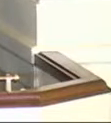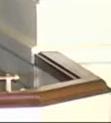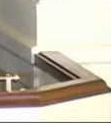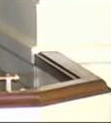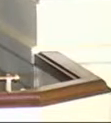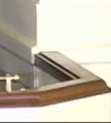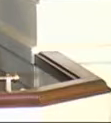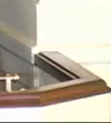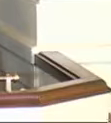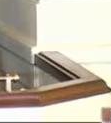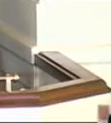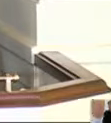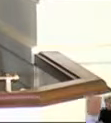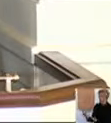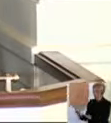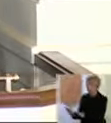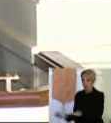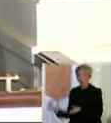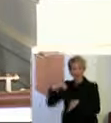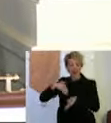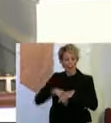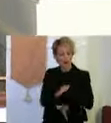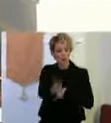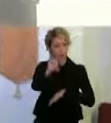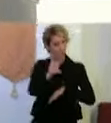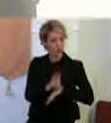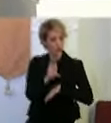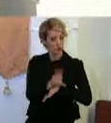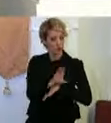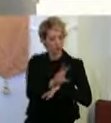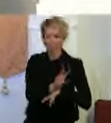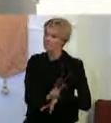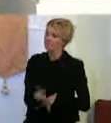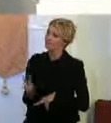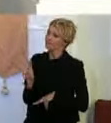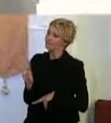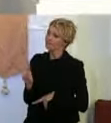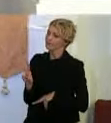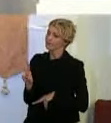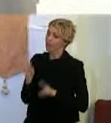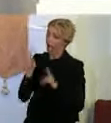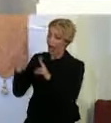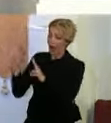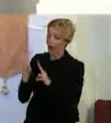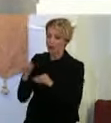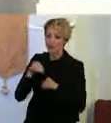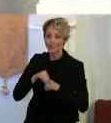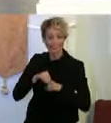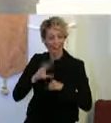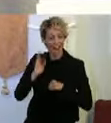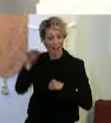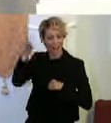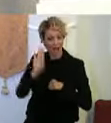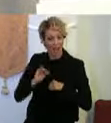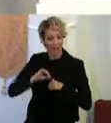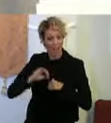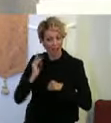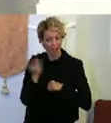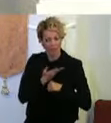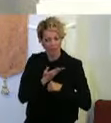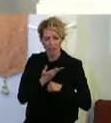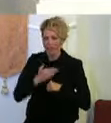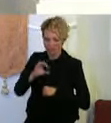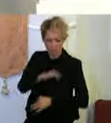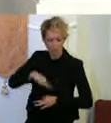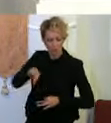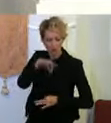we come into this house of worship, we acknowledge the God that is in us. We acknowledge the presence of the